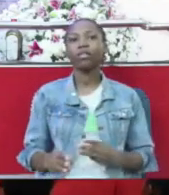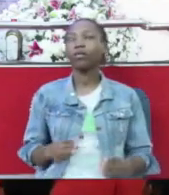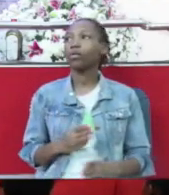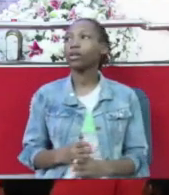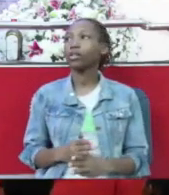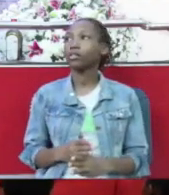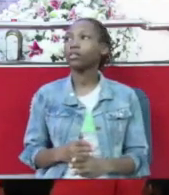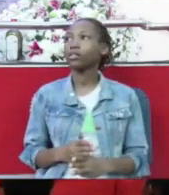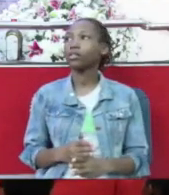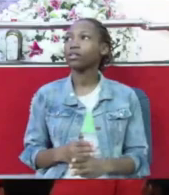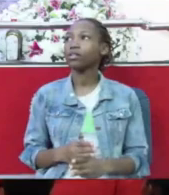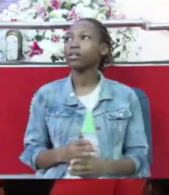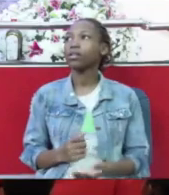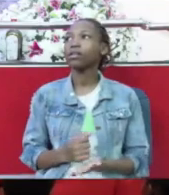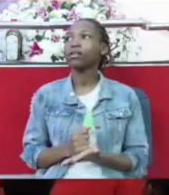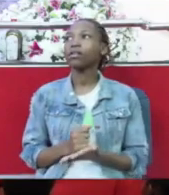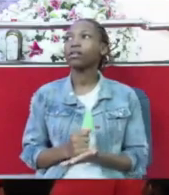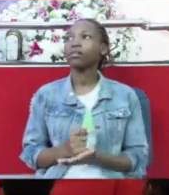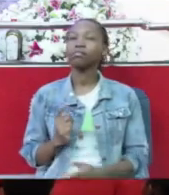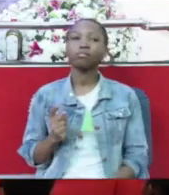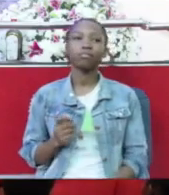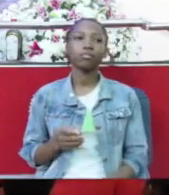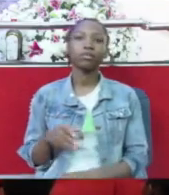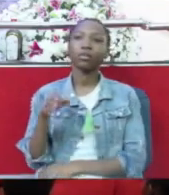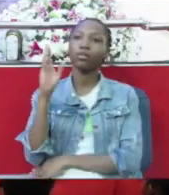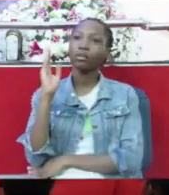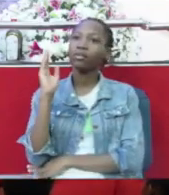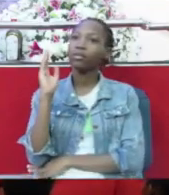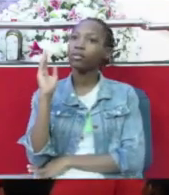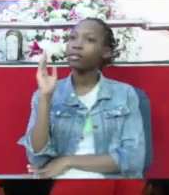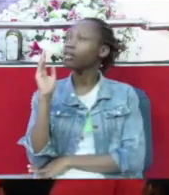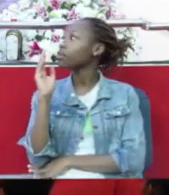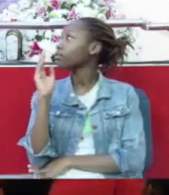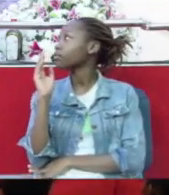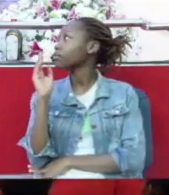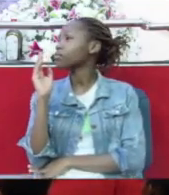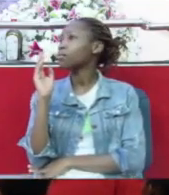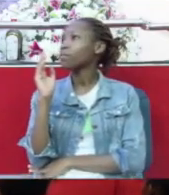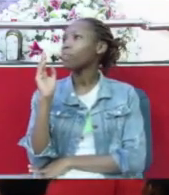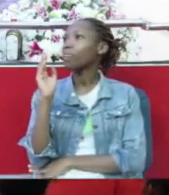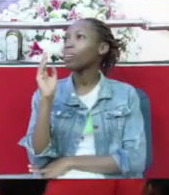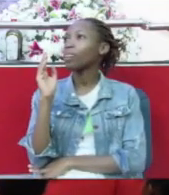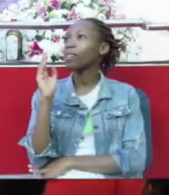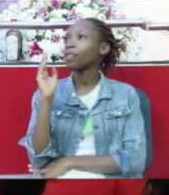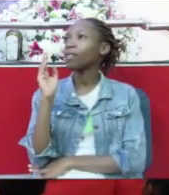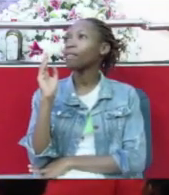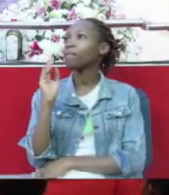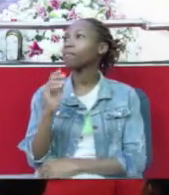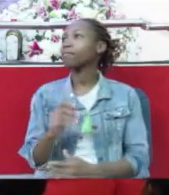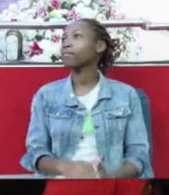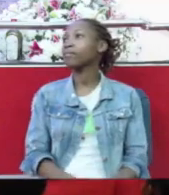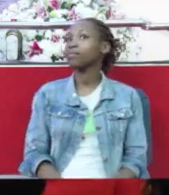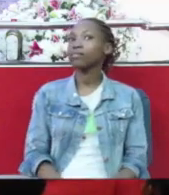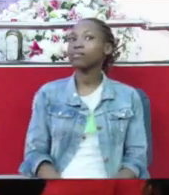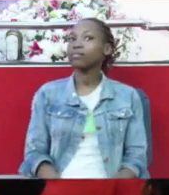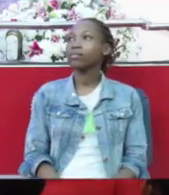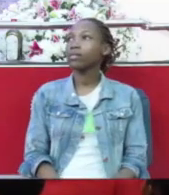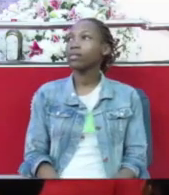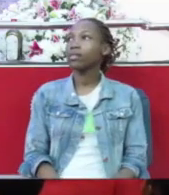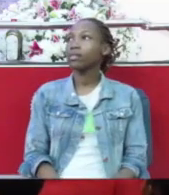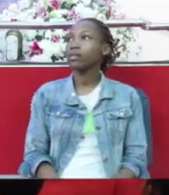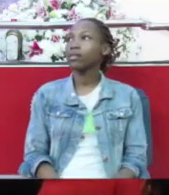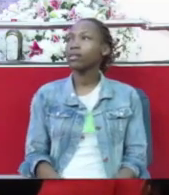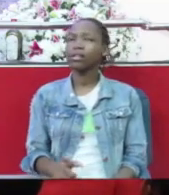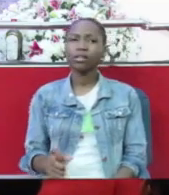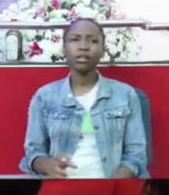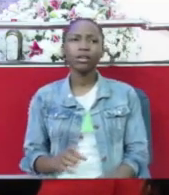Ukristo. Help me God, because this is a fantastic history and I want to do it in 2 minutes, 1 minute, okay, 1.5. The way Christianity has